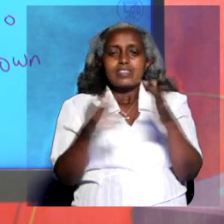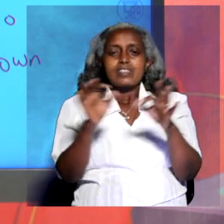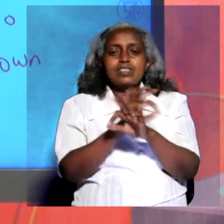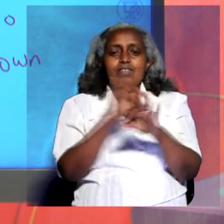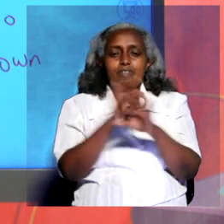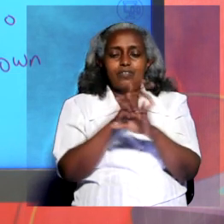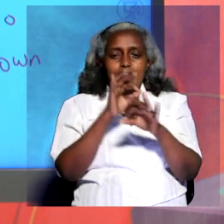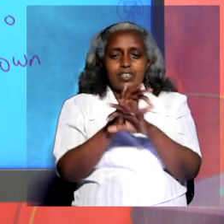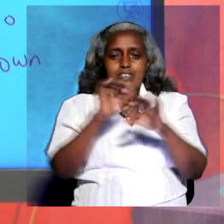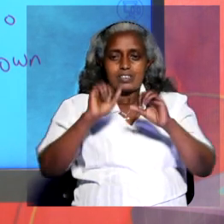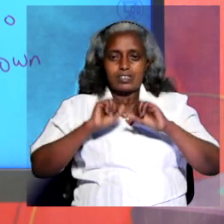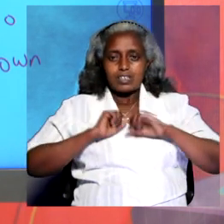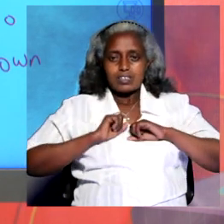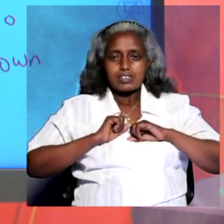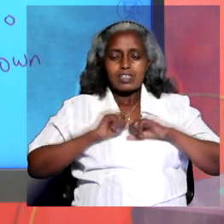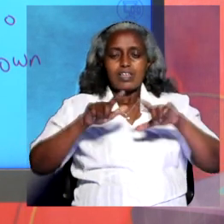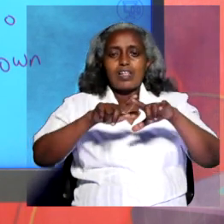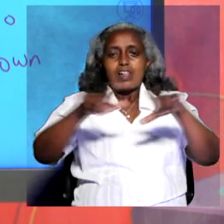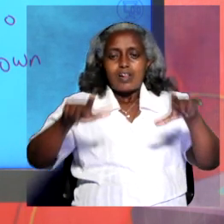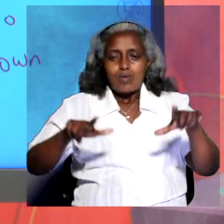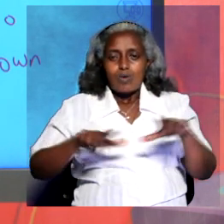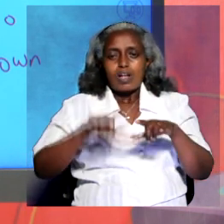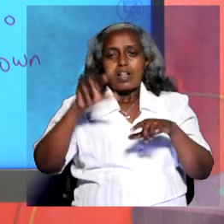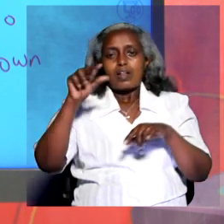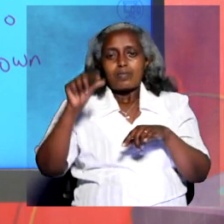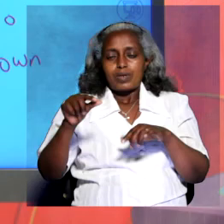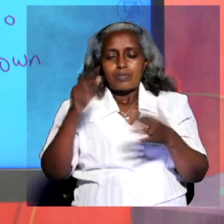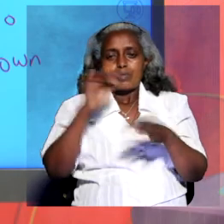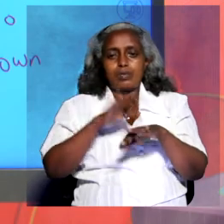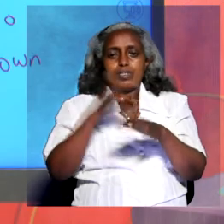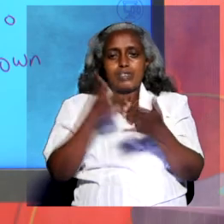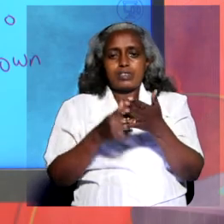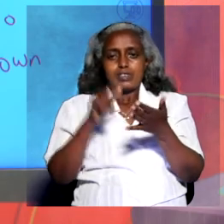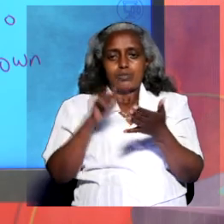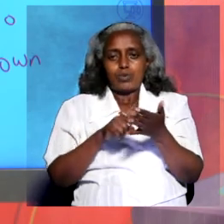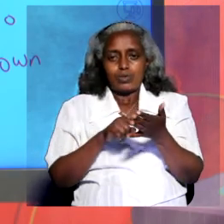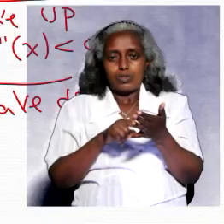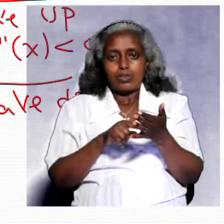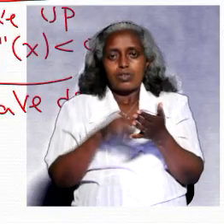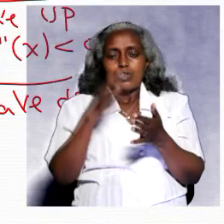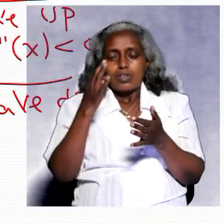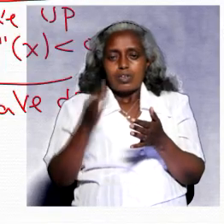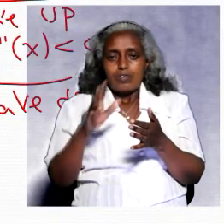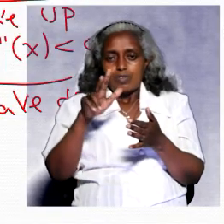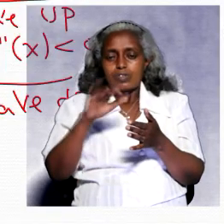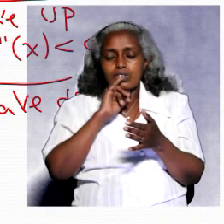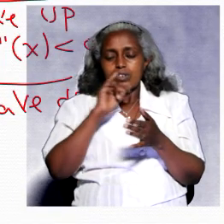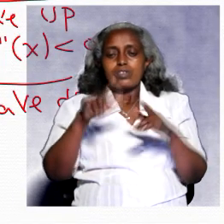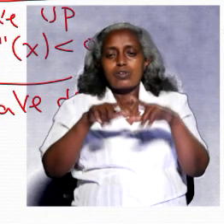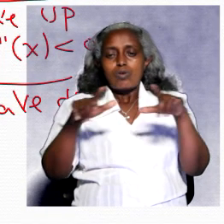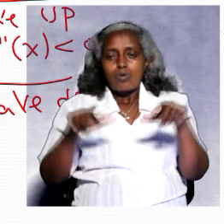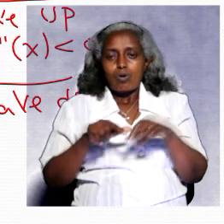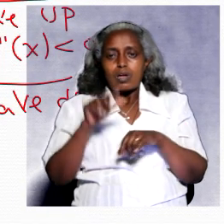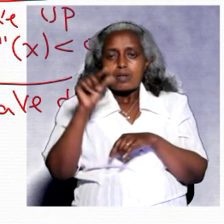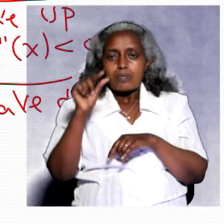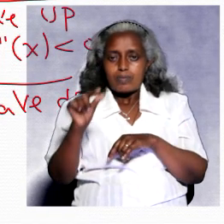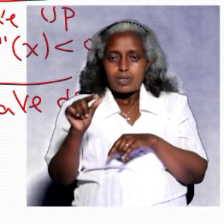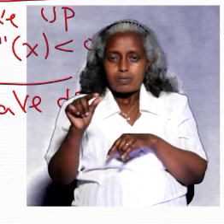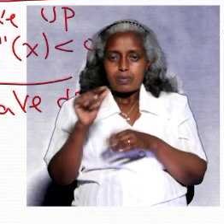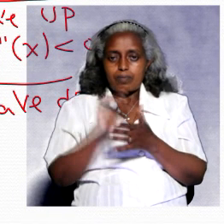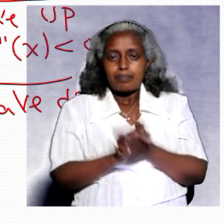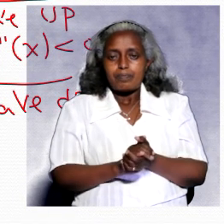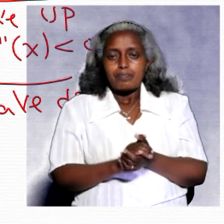function has a local minimum at this point. So f of 3 is this local minimum. Therefore,